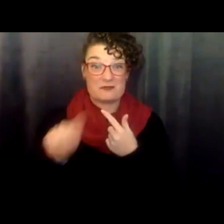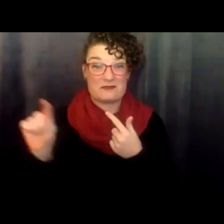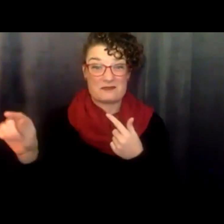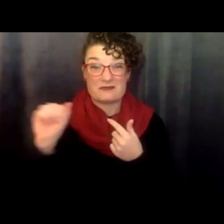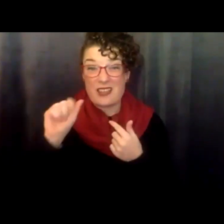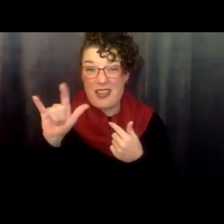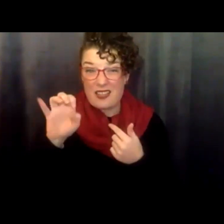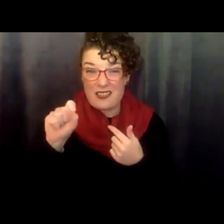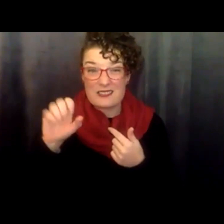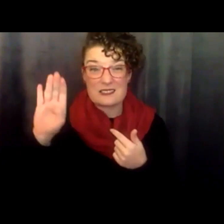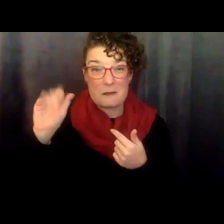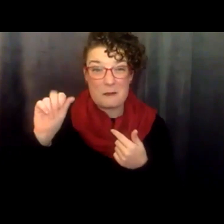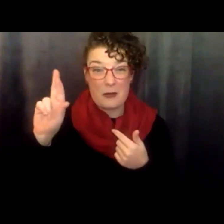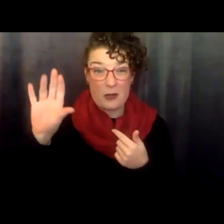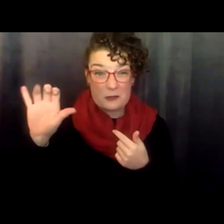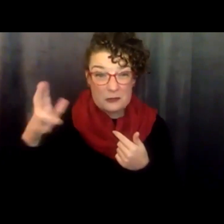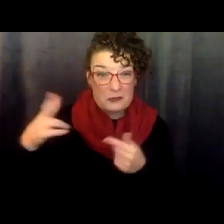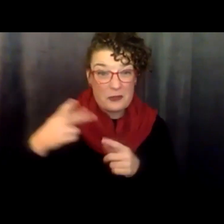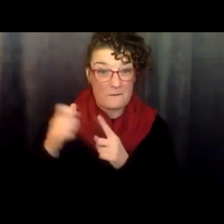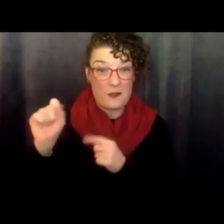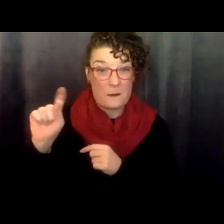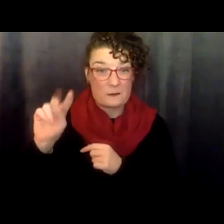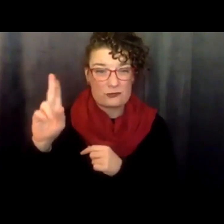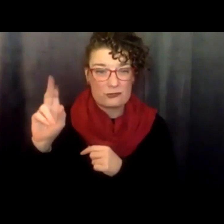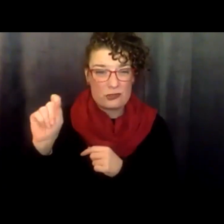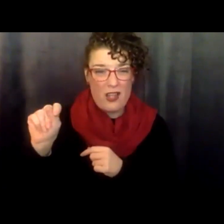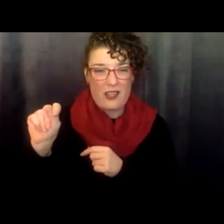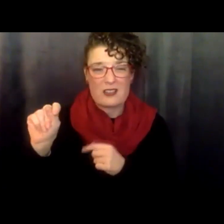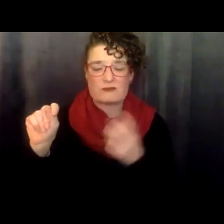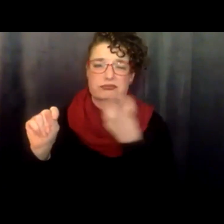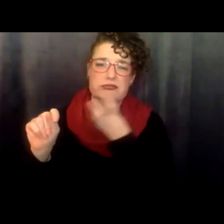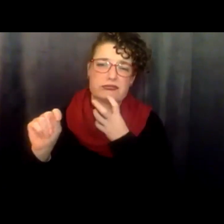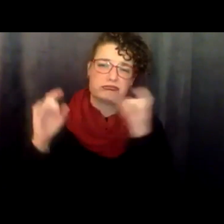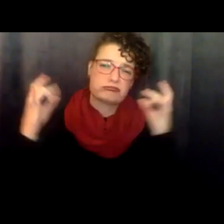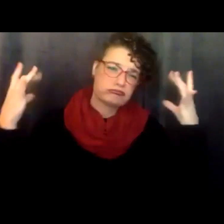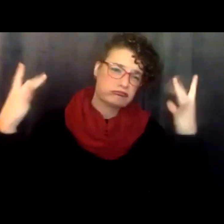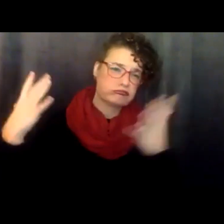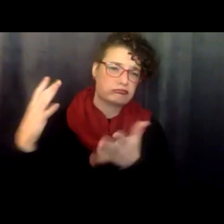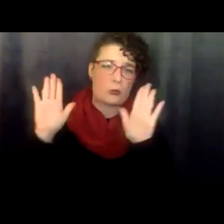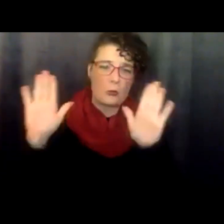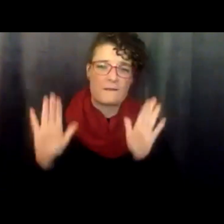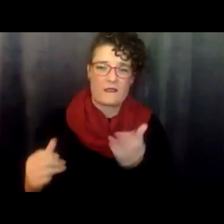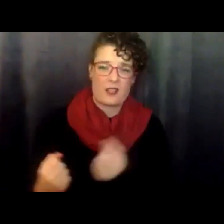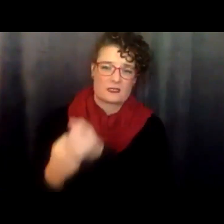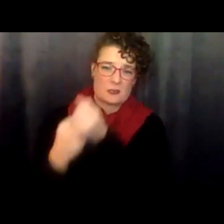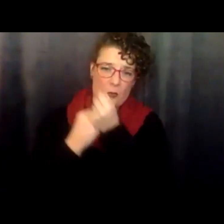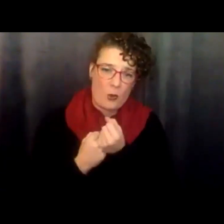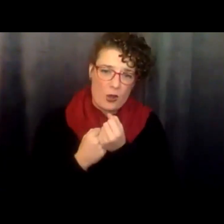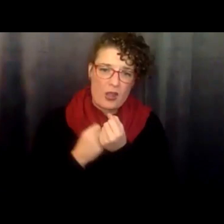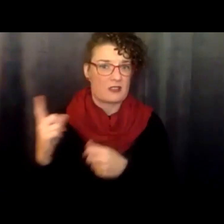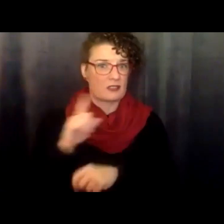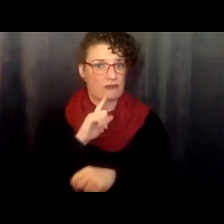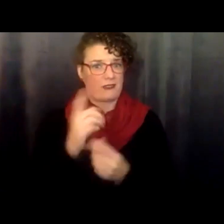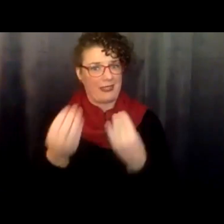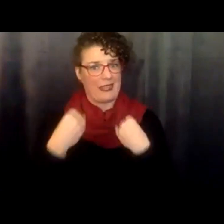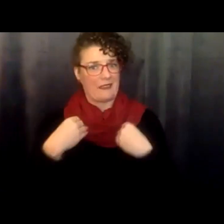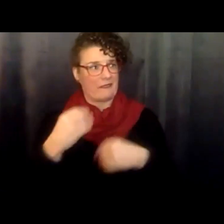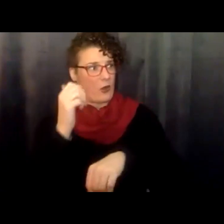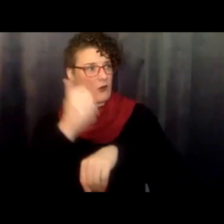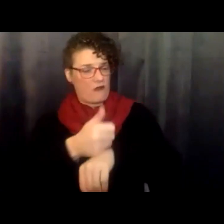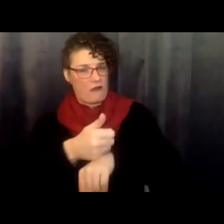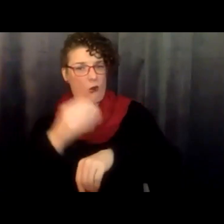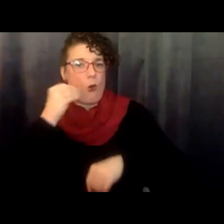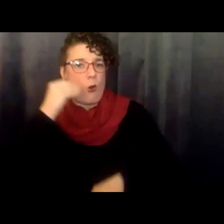and Strut, for being such amazing supports and really making a home in the Castro for